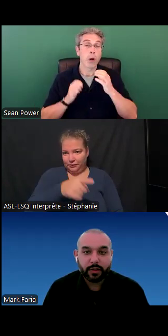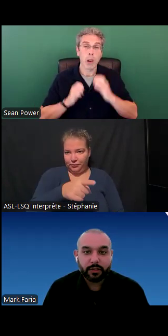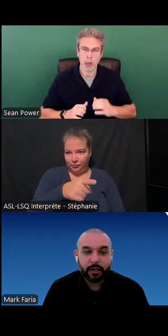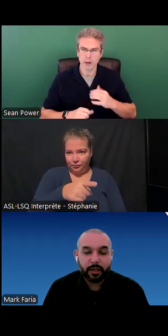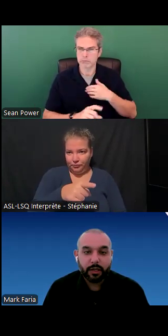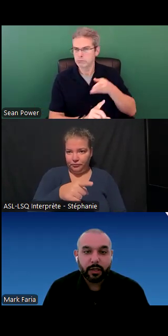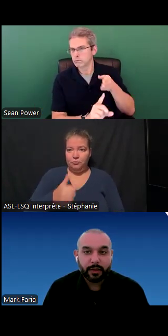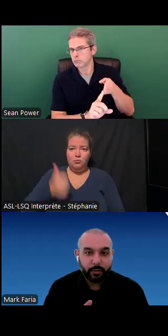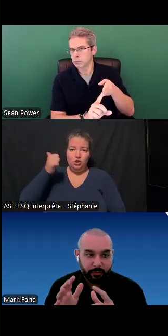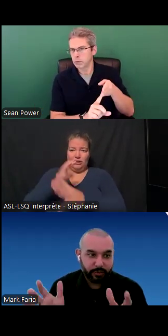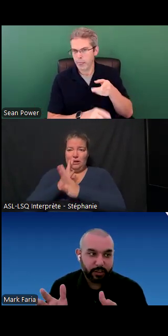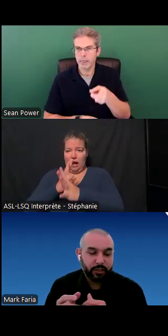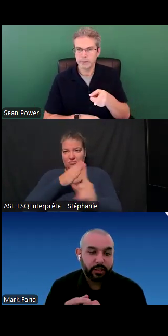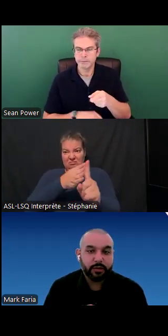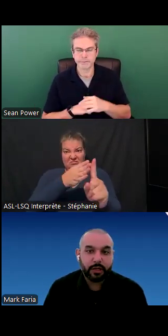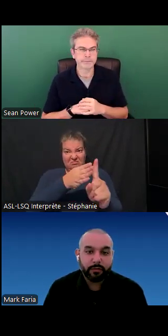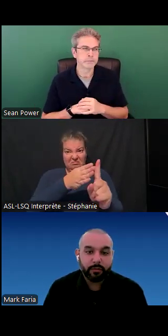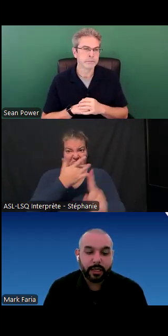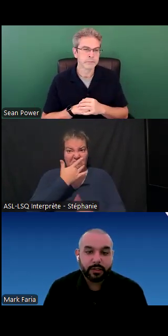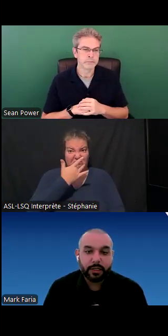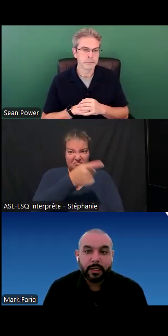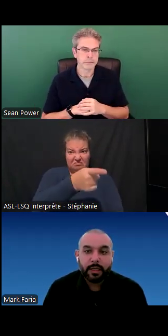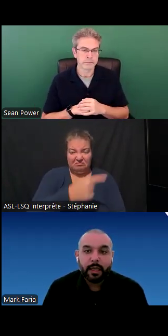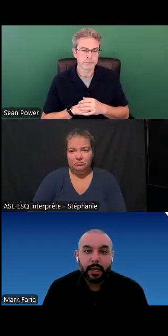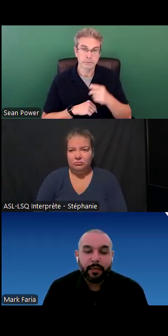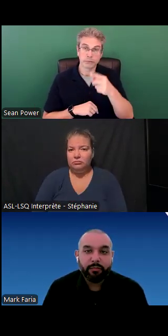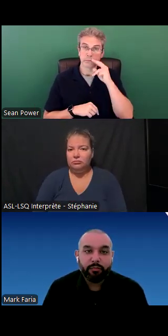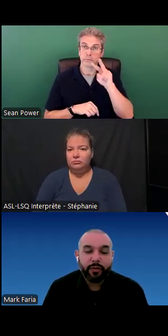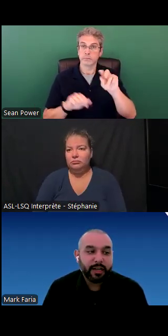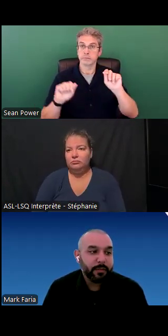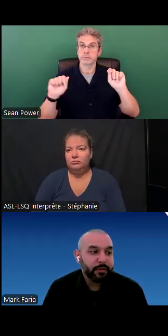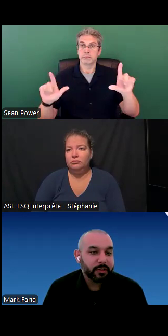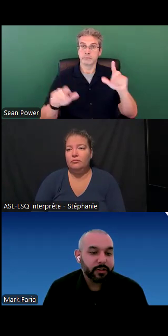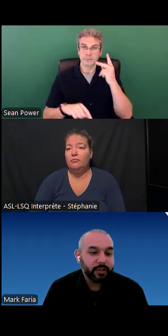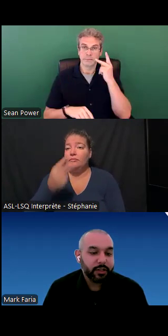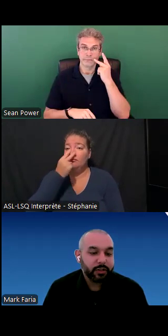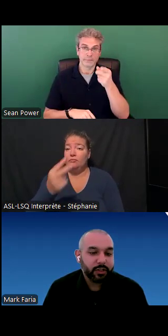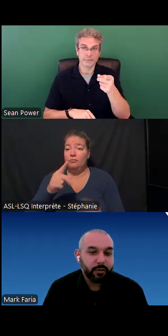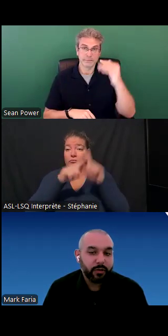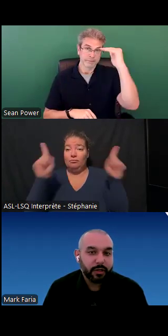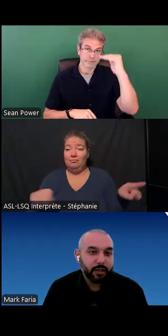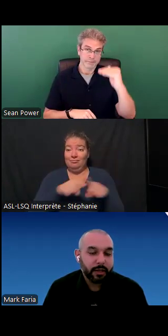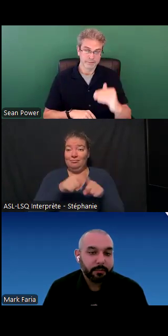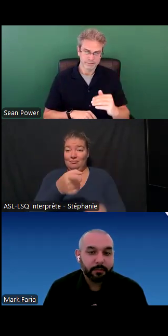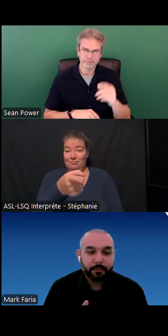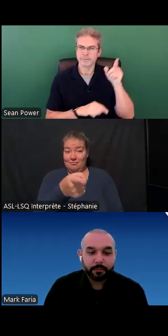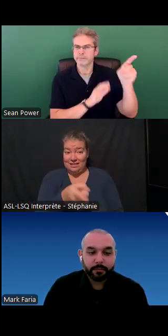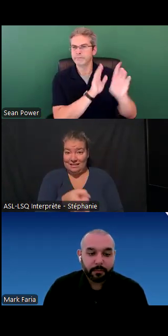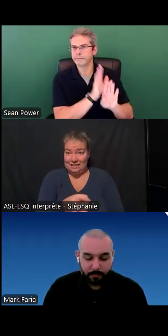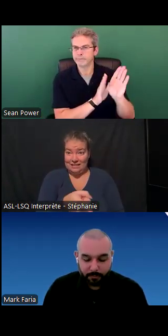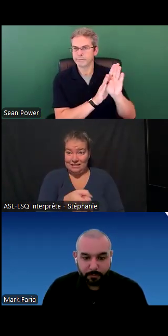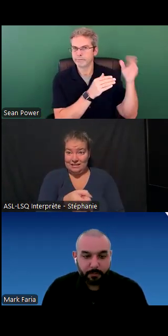So that's why the presentation here is today from Mackenzie, and they've provided me with this presentation to share with you guys today.